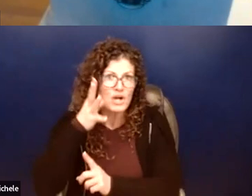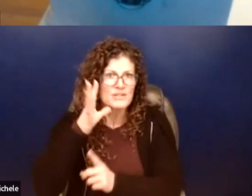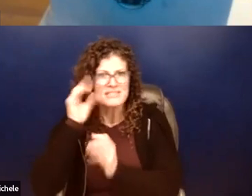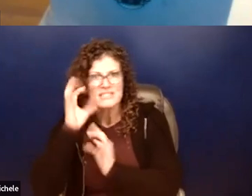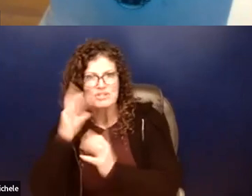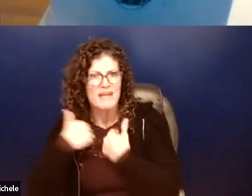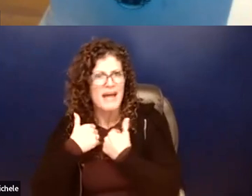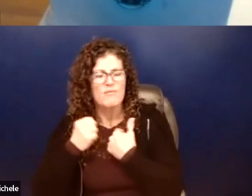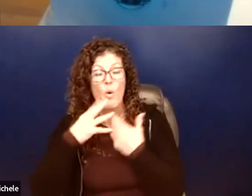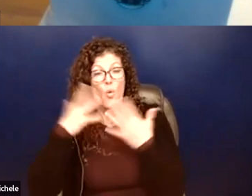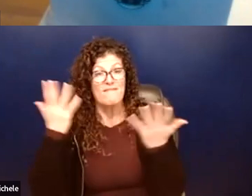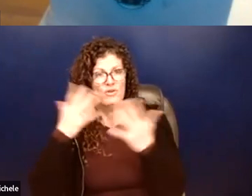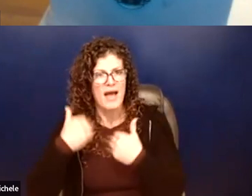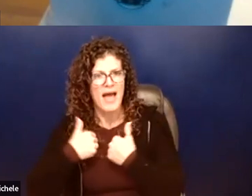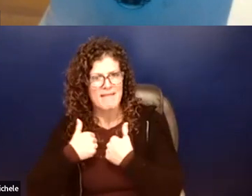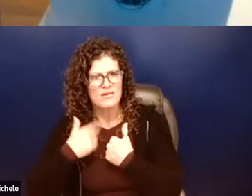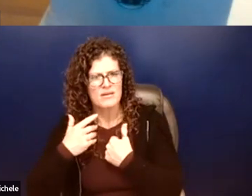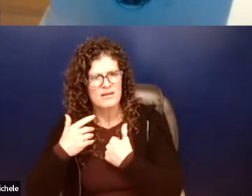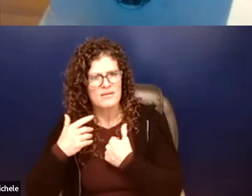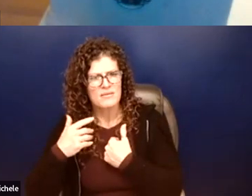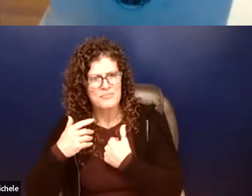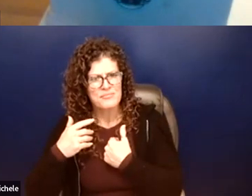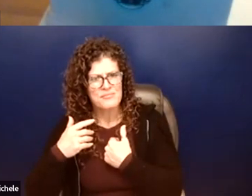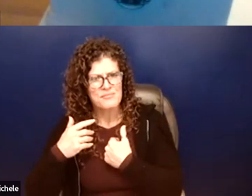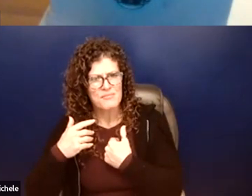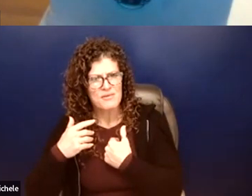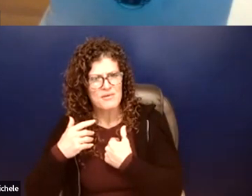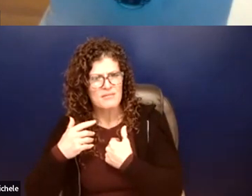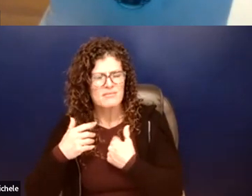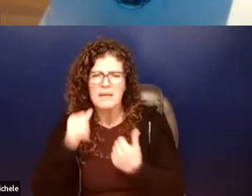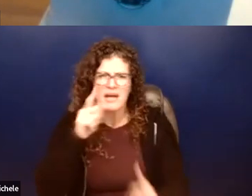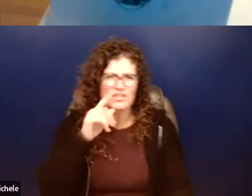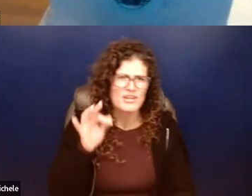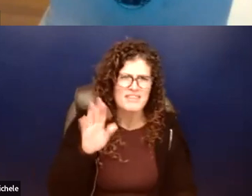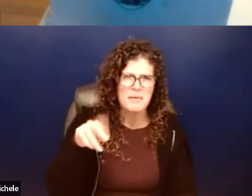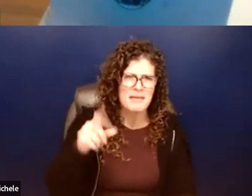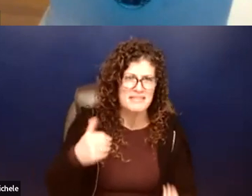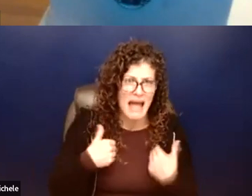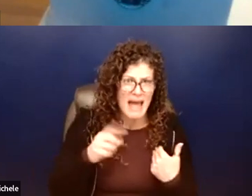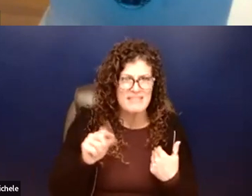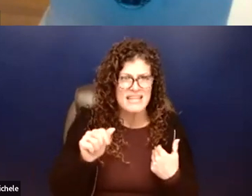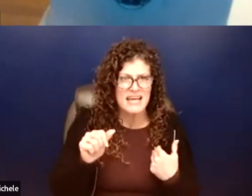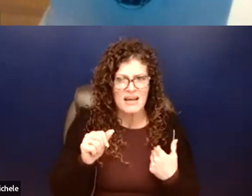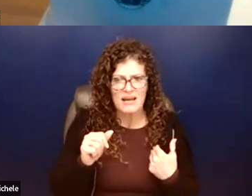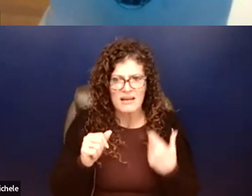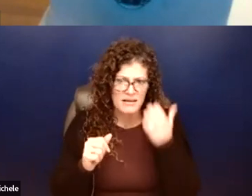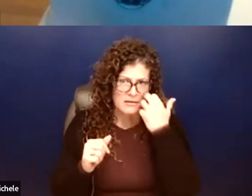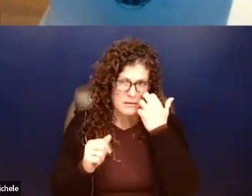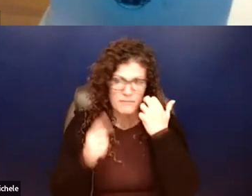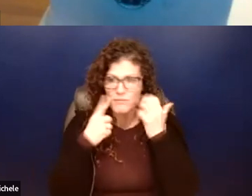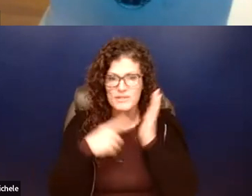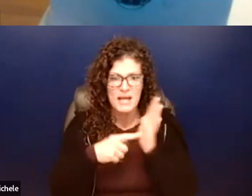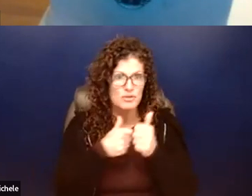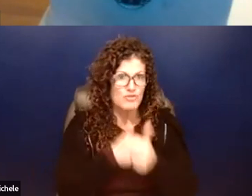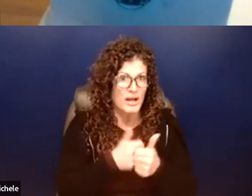whoever have. And I'm not sure if there's any data that BPS keeps, tracking